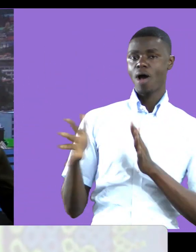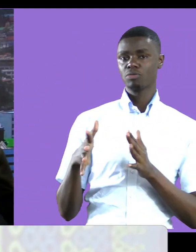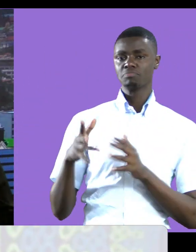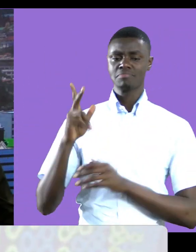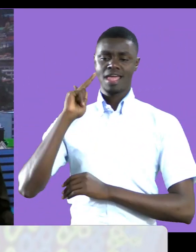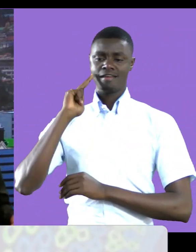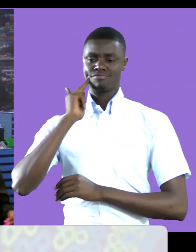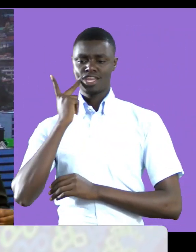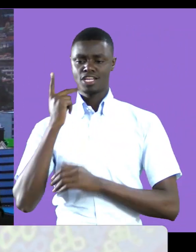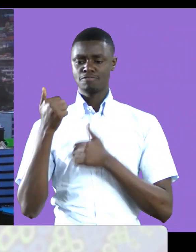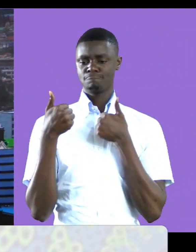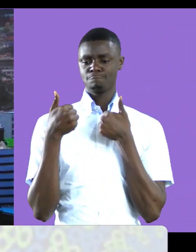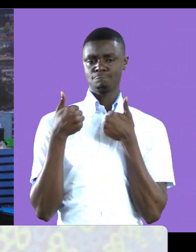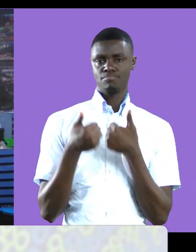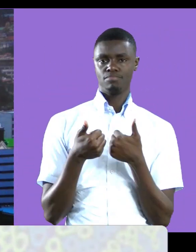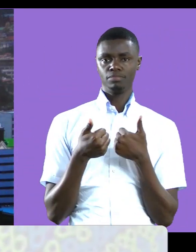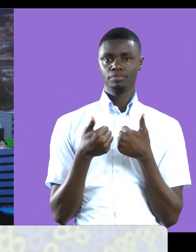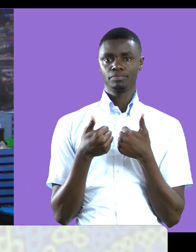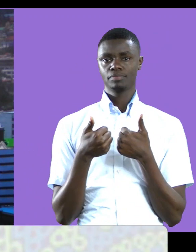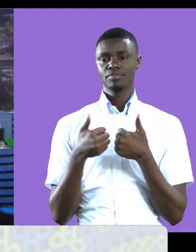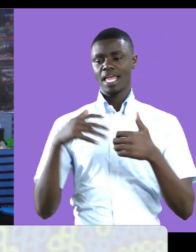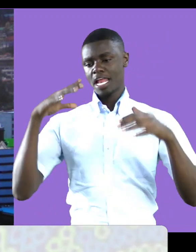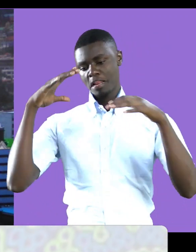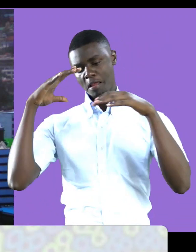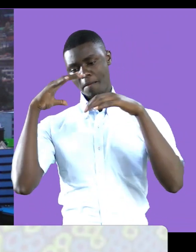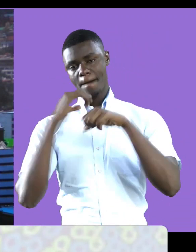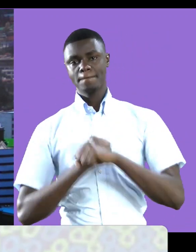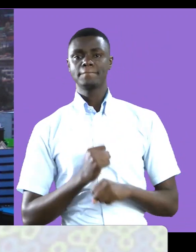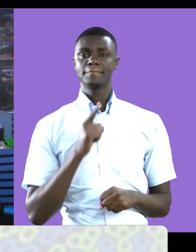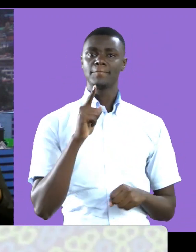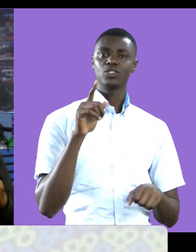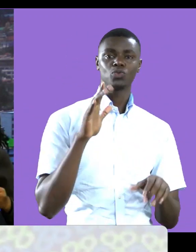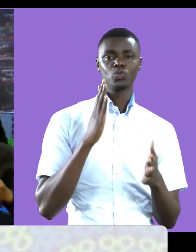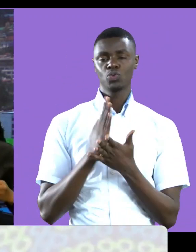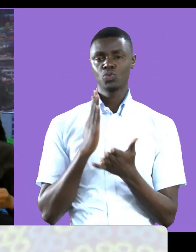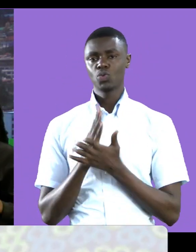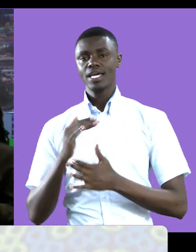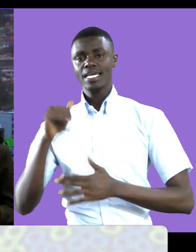been really missing this late committee kukua hapa.